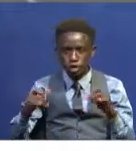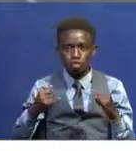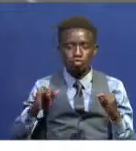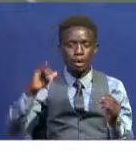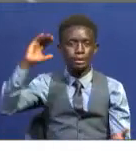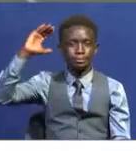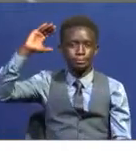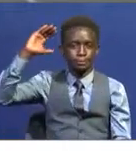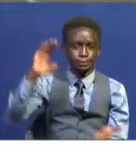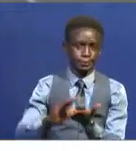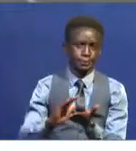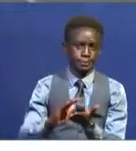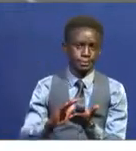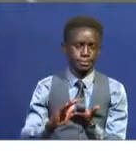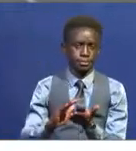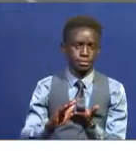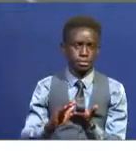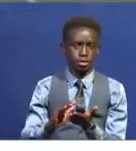low